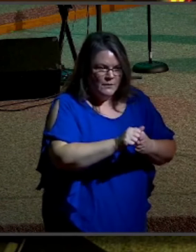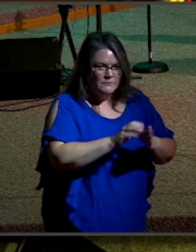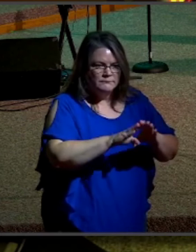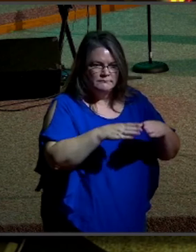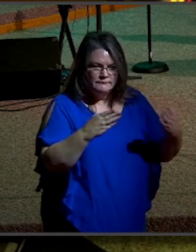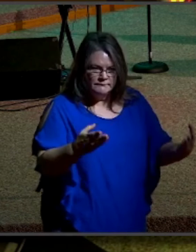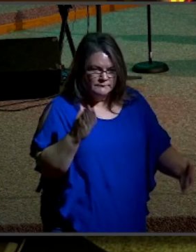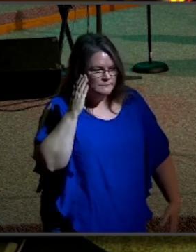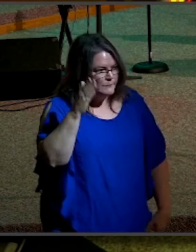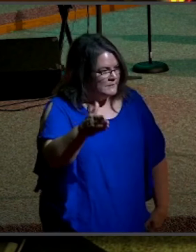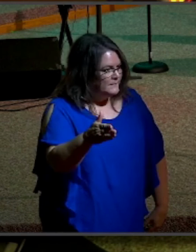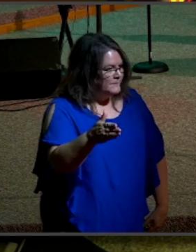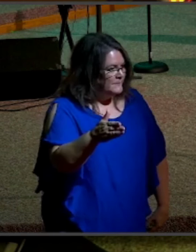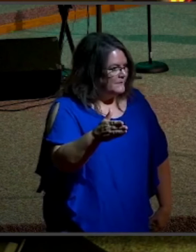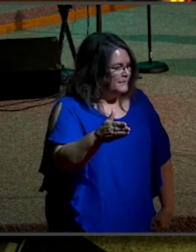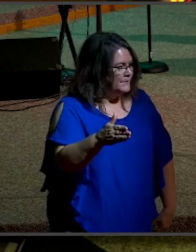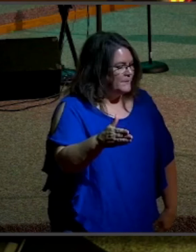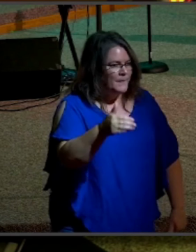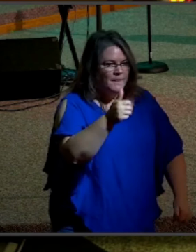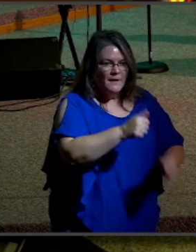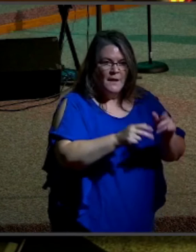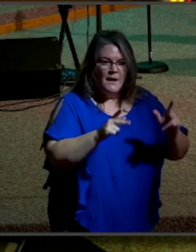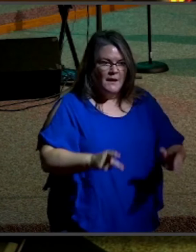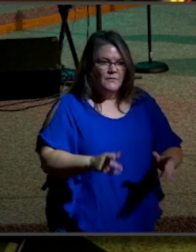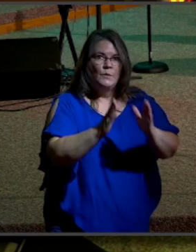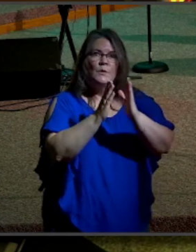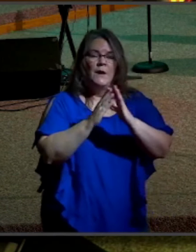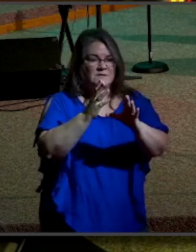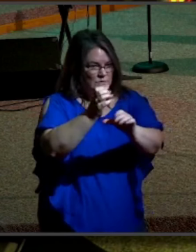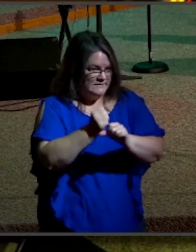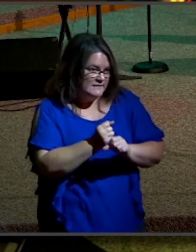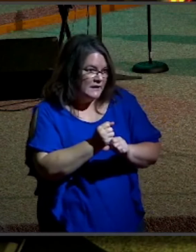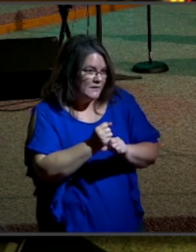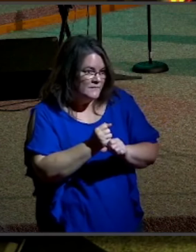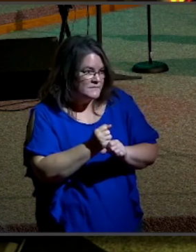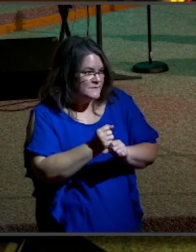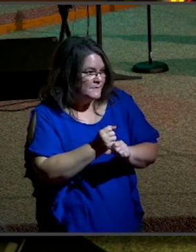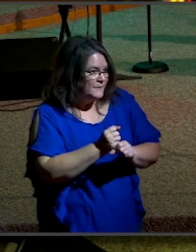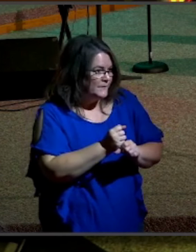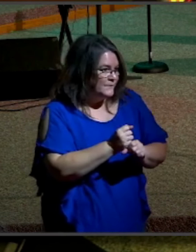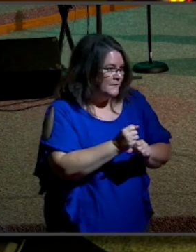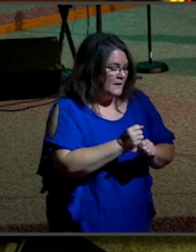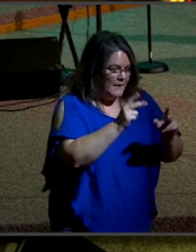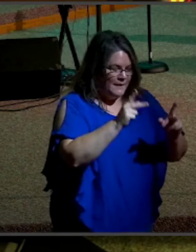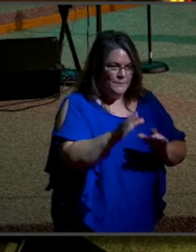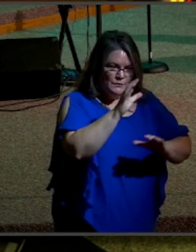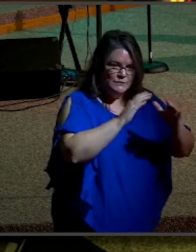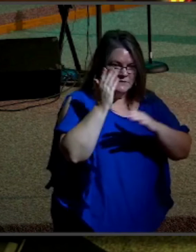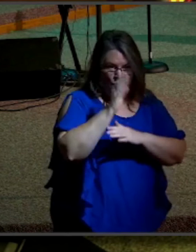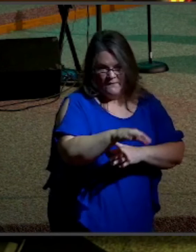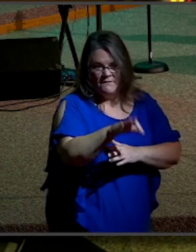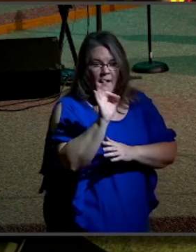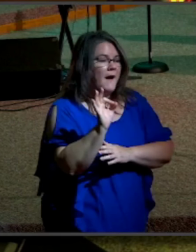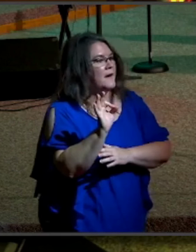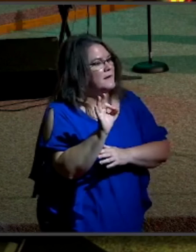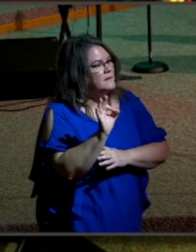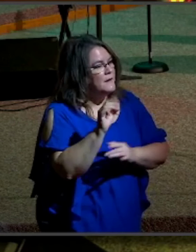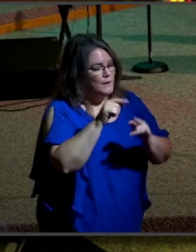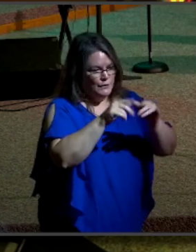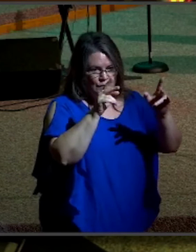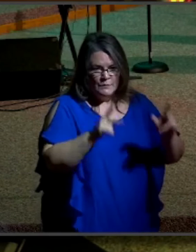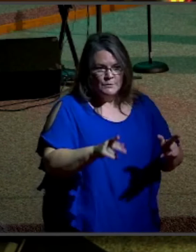you. For everyone who asks receives, and the one who seeks finds, and to the one who